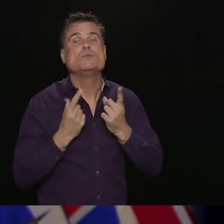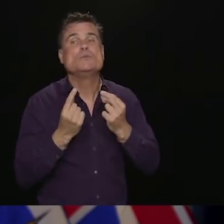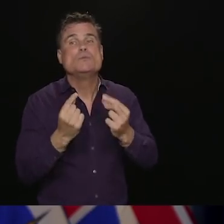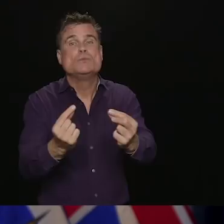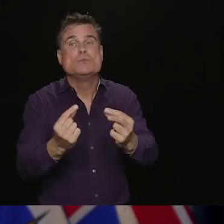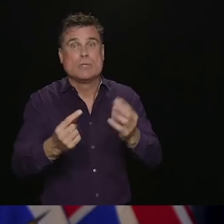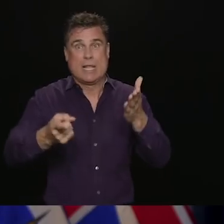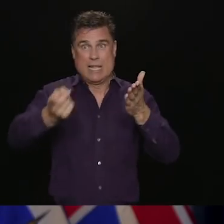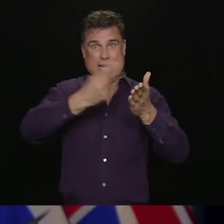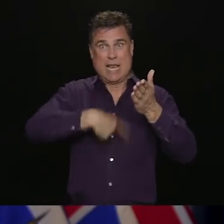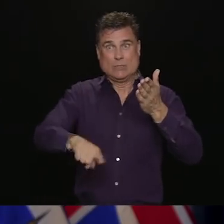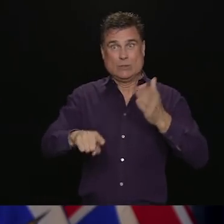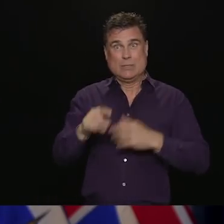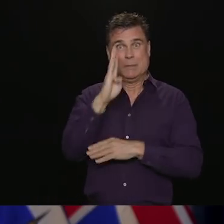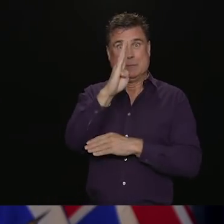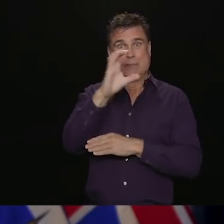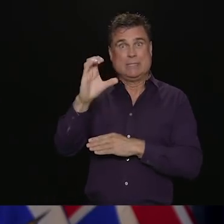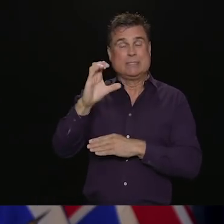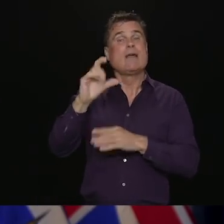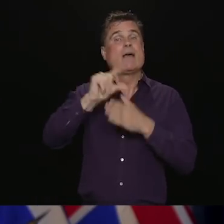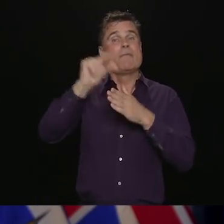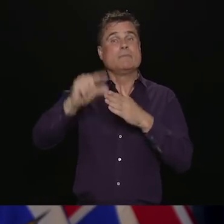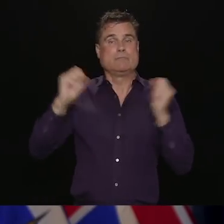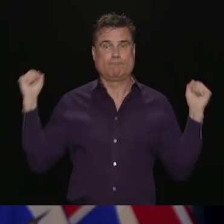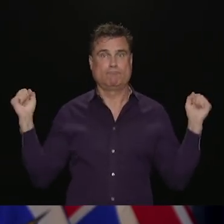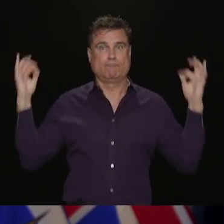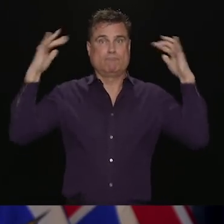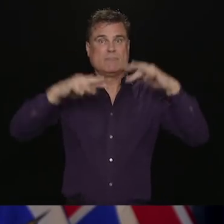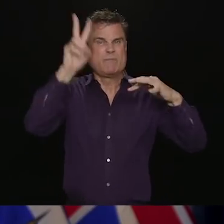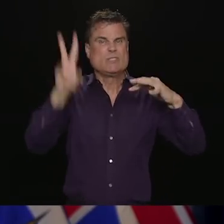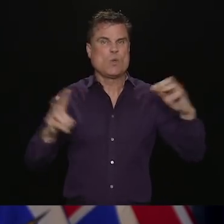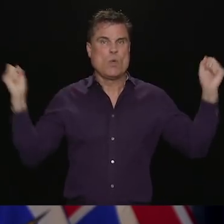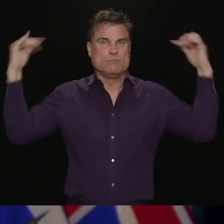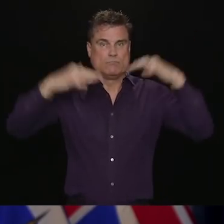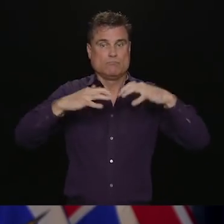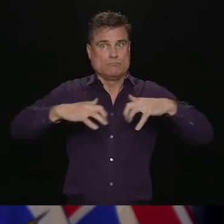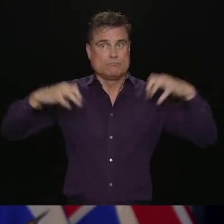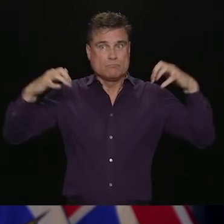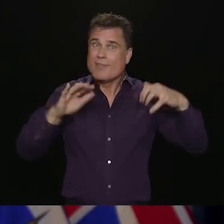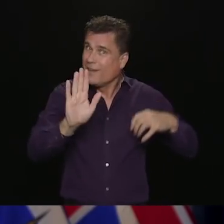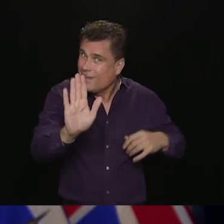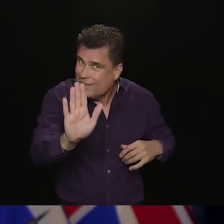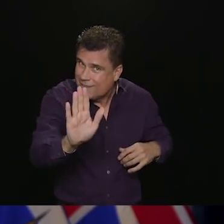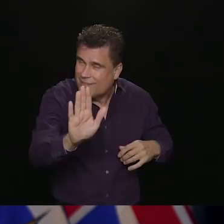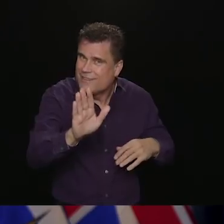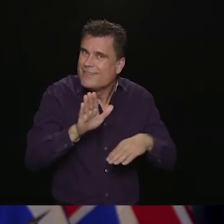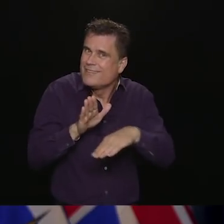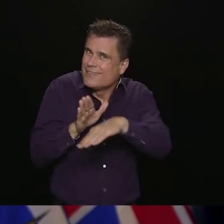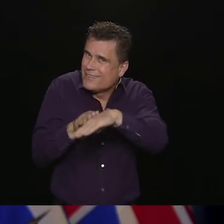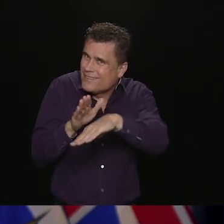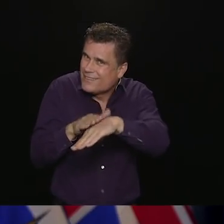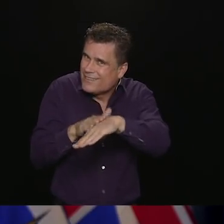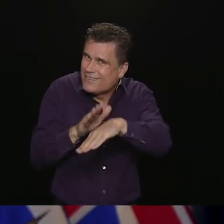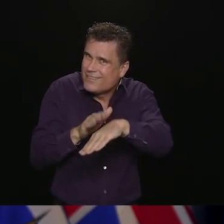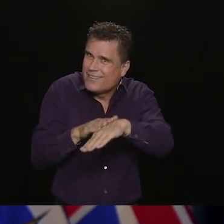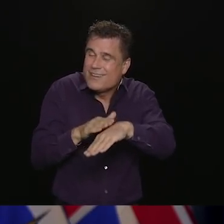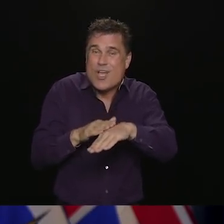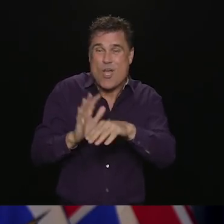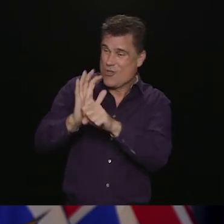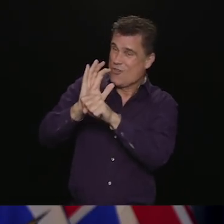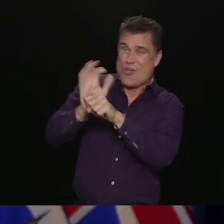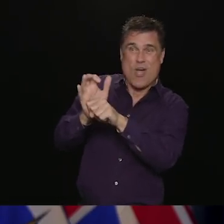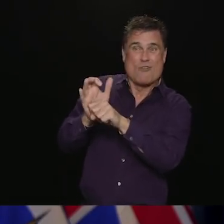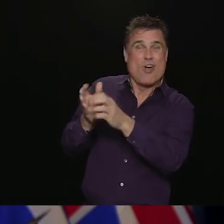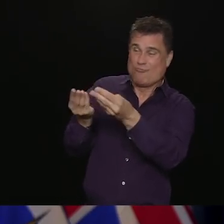easy sometimes when we are in this place that we're in to lose sight of the fact that this pandemic is far from